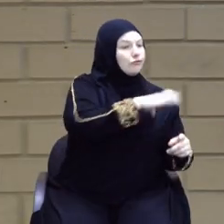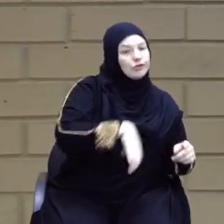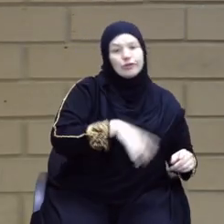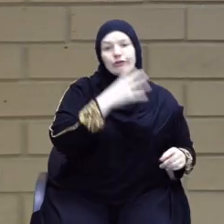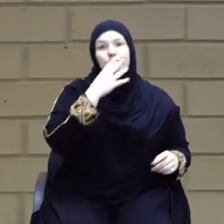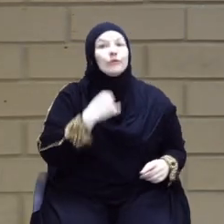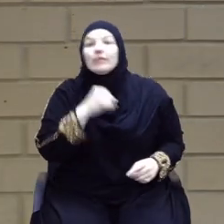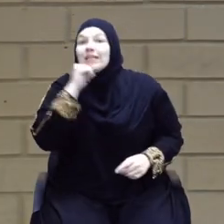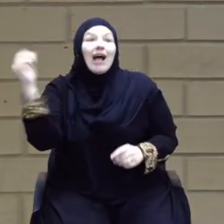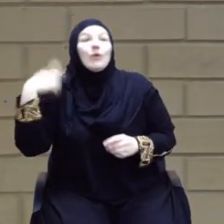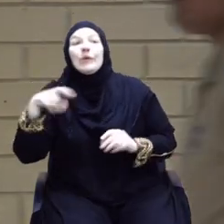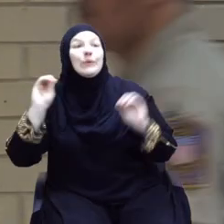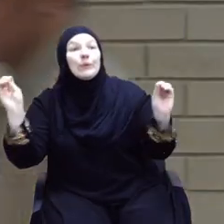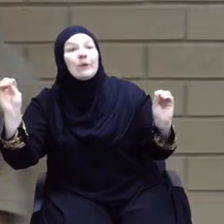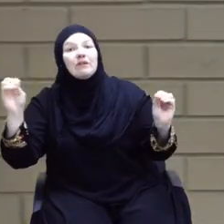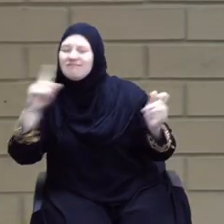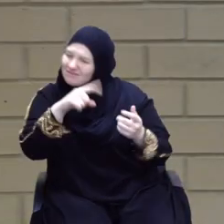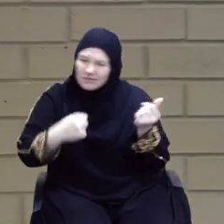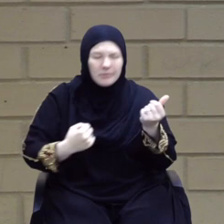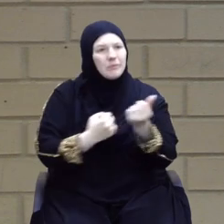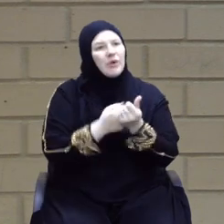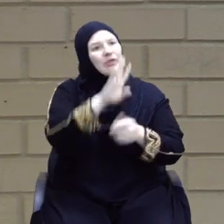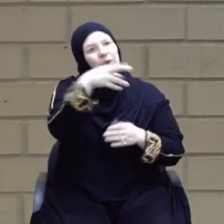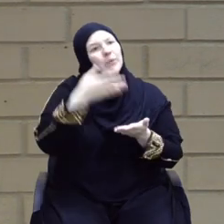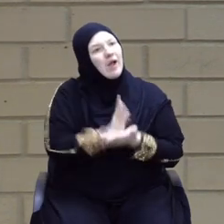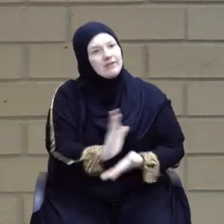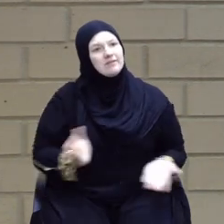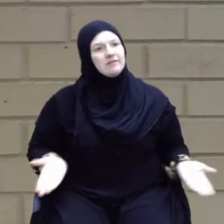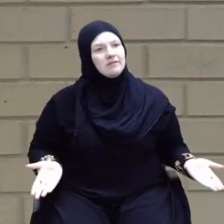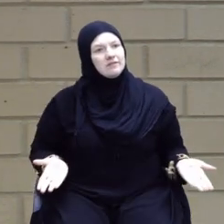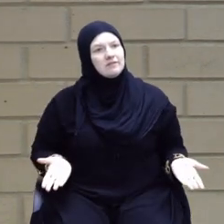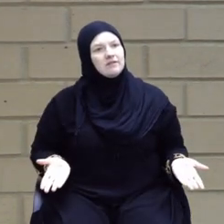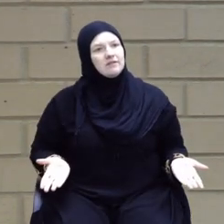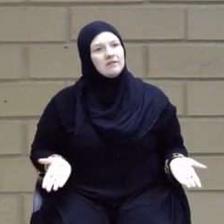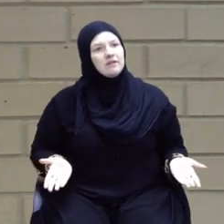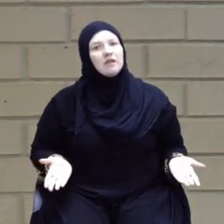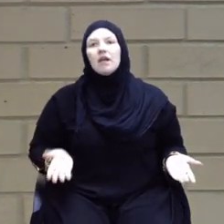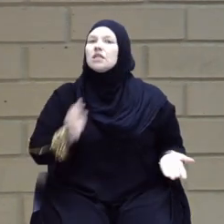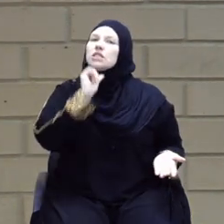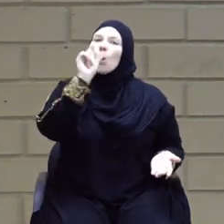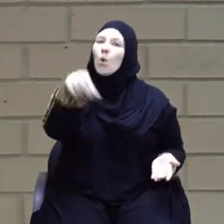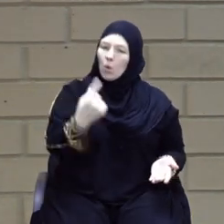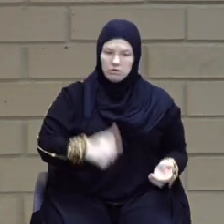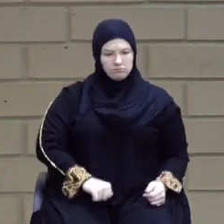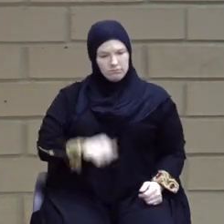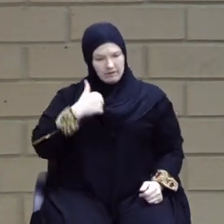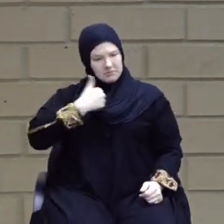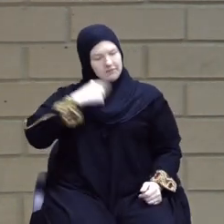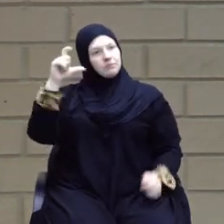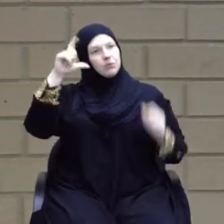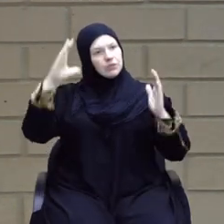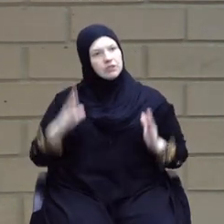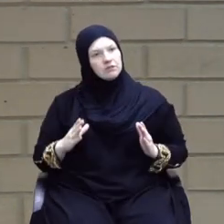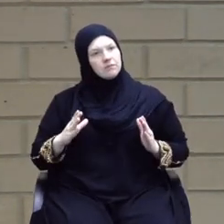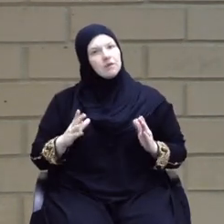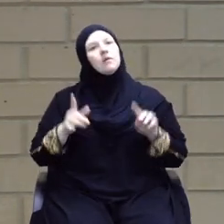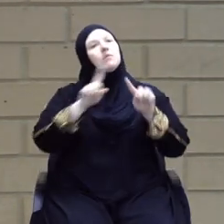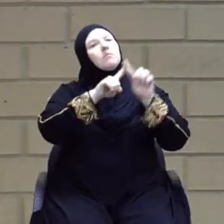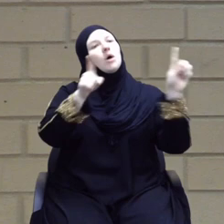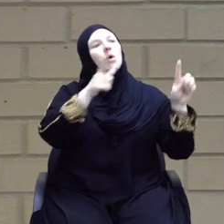So now those who are given the glad tidings are those who are not only proud of being Muslims, but also who